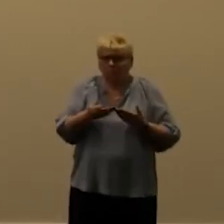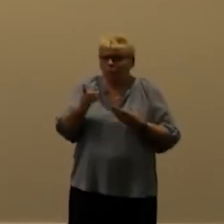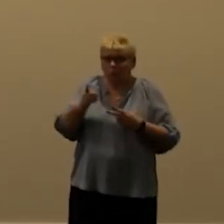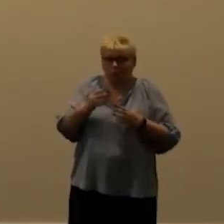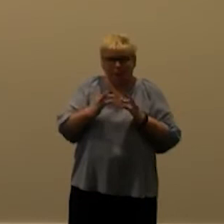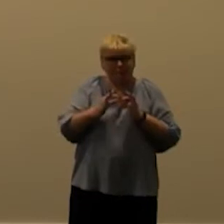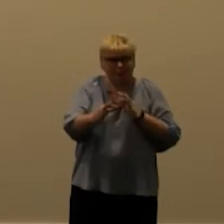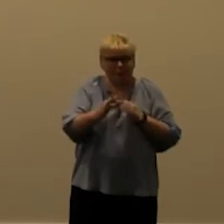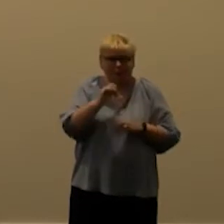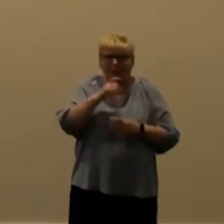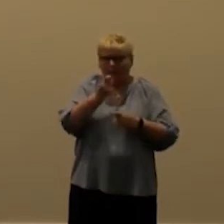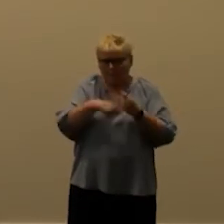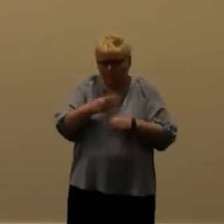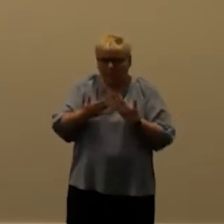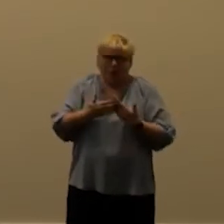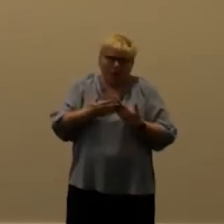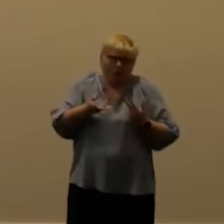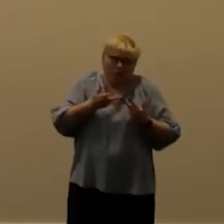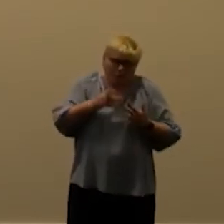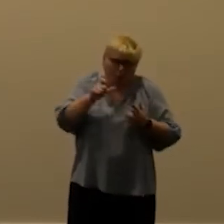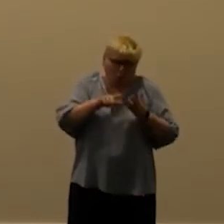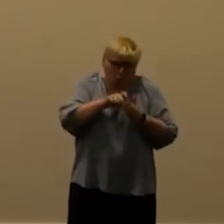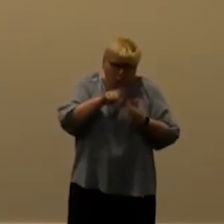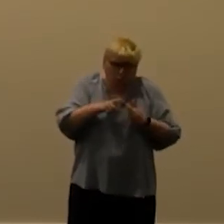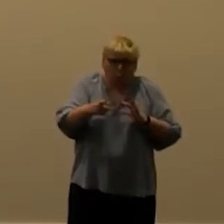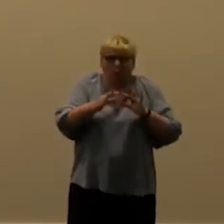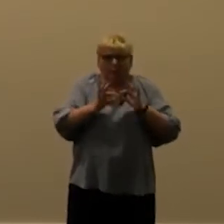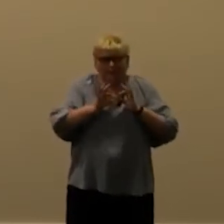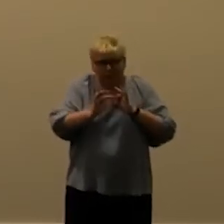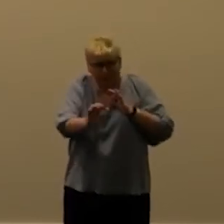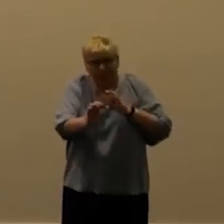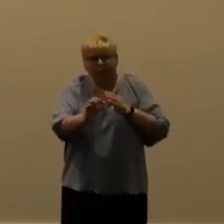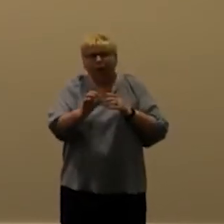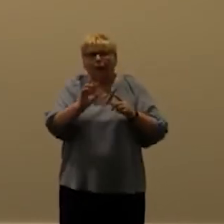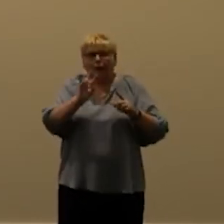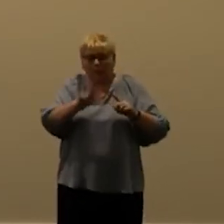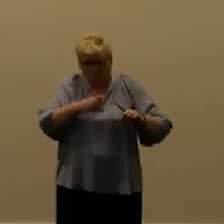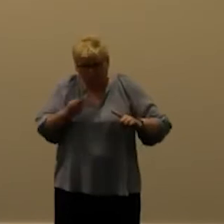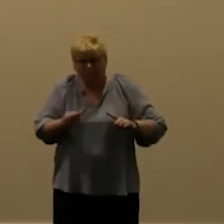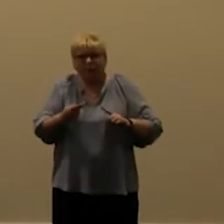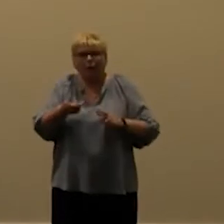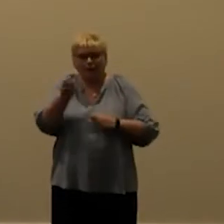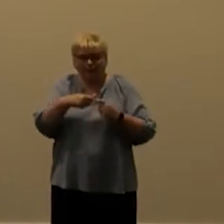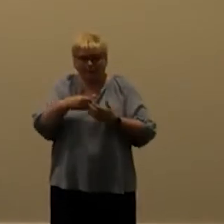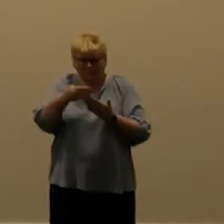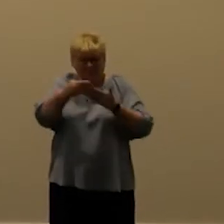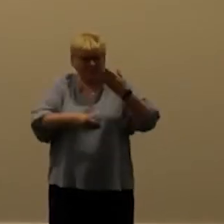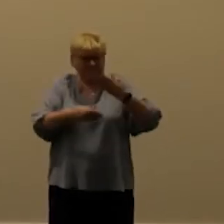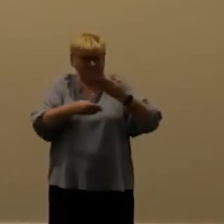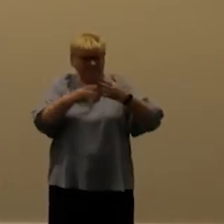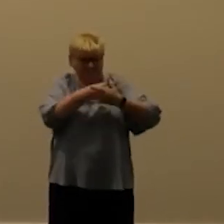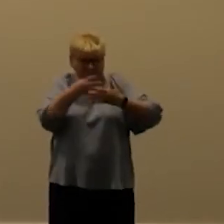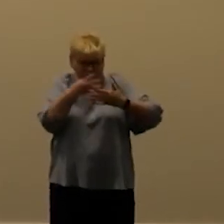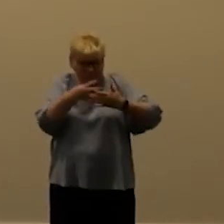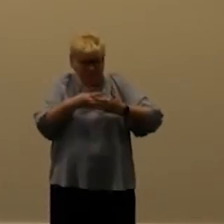pipelines, you're going to end up in another infrastructure as code scenario where you have your pipelines designed in YAML is the thing, so it's going to be laid out in text. So you